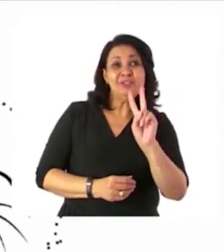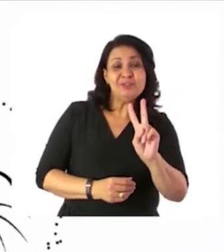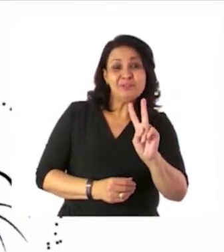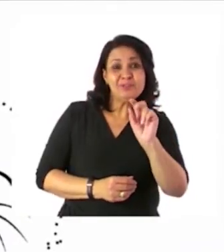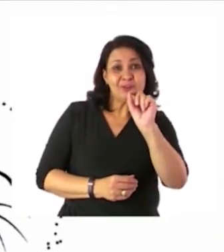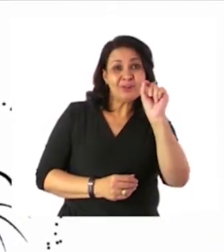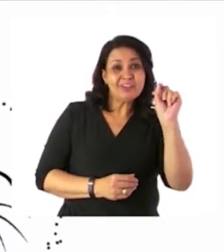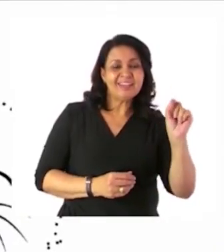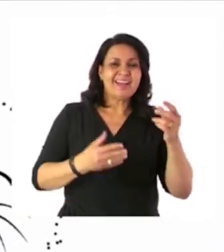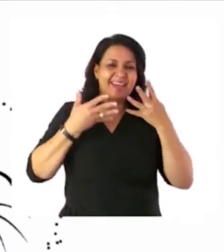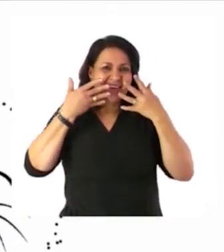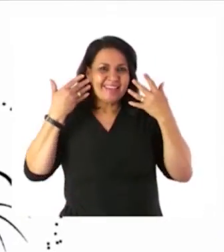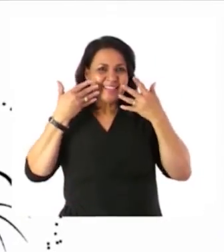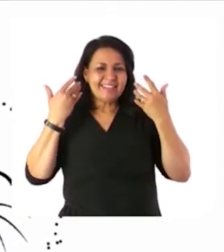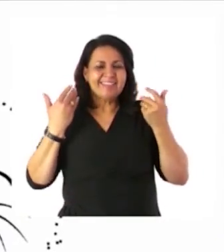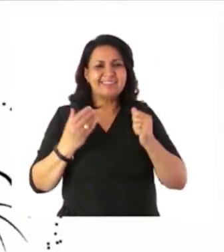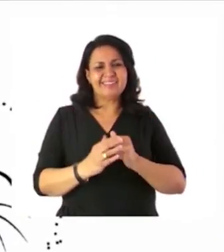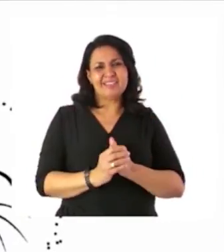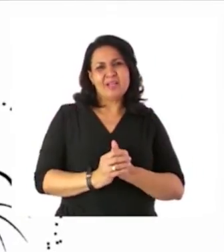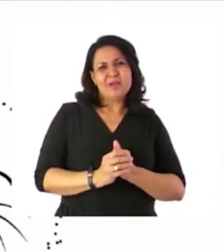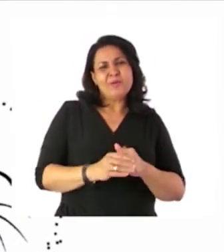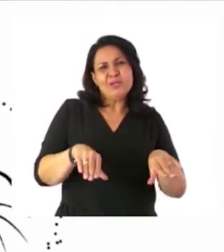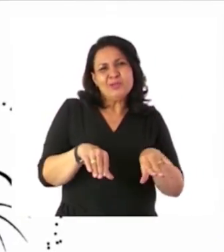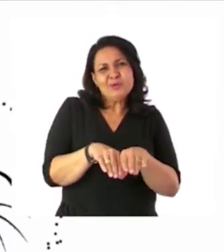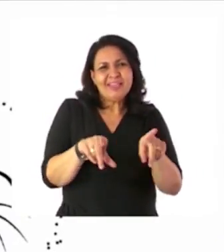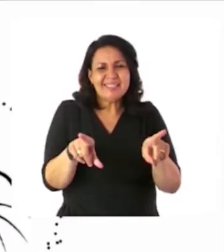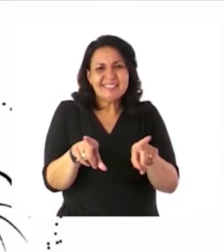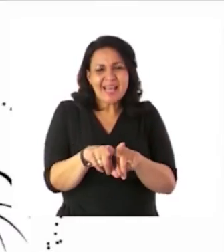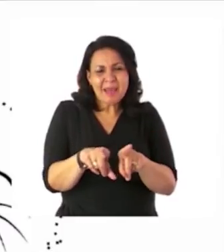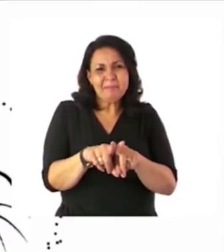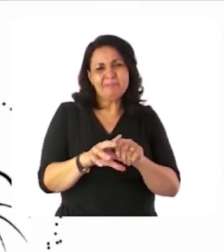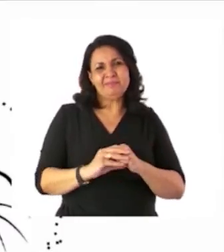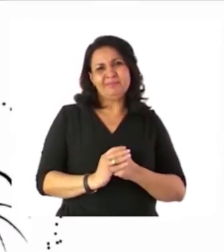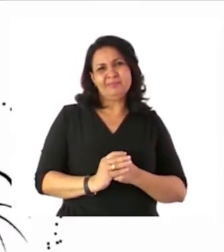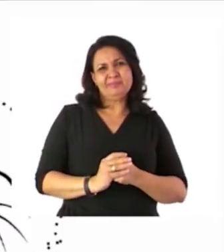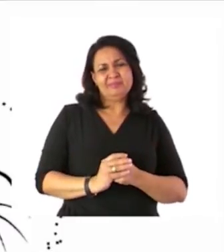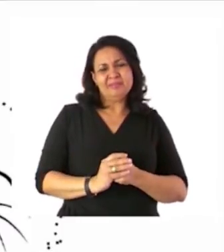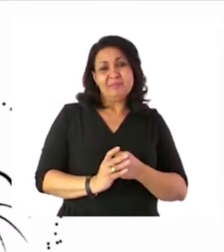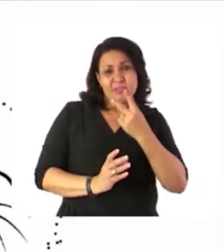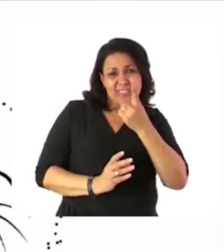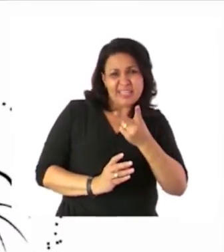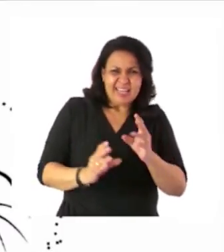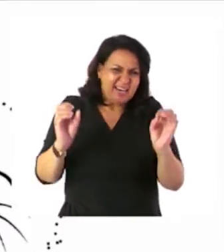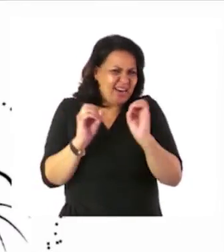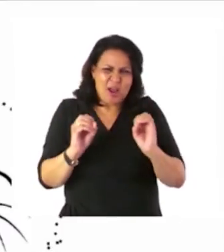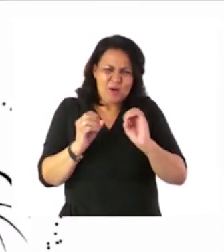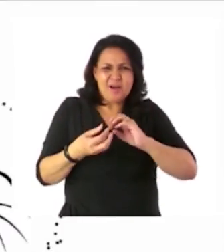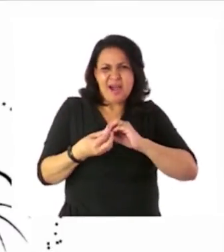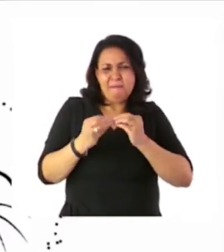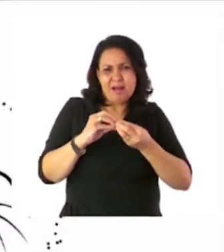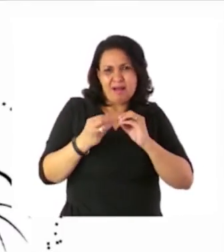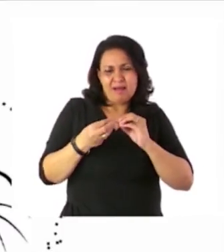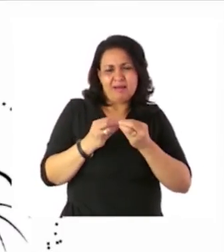and we're going to do the same thing with it in this case there is no number but